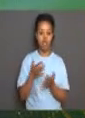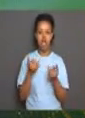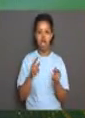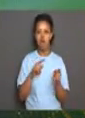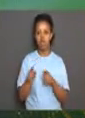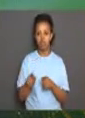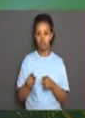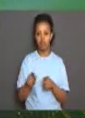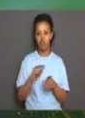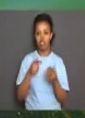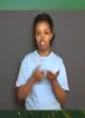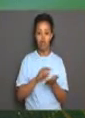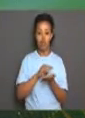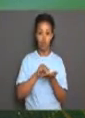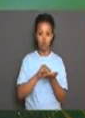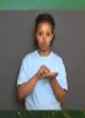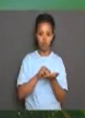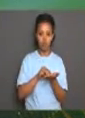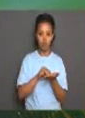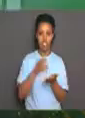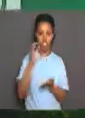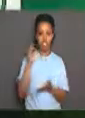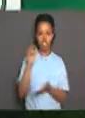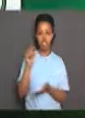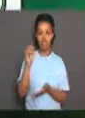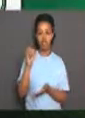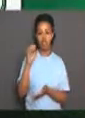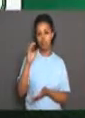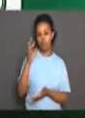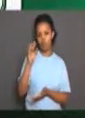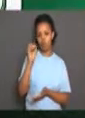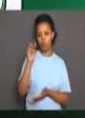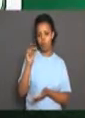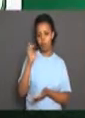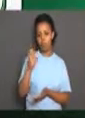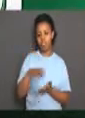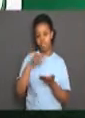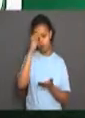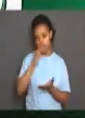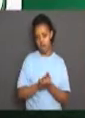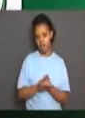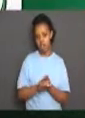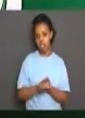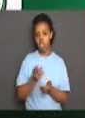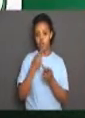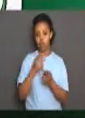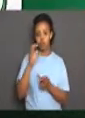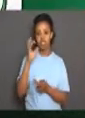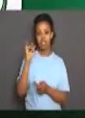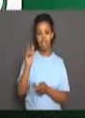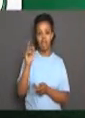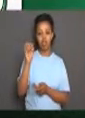learn about the molecule cytochrome. The protein cytochrome